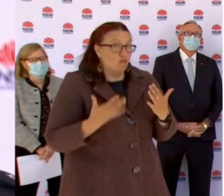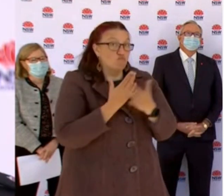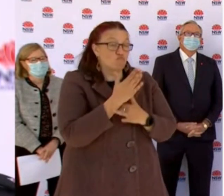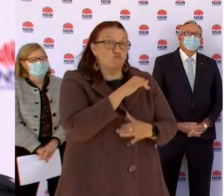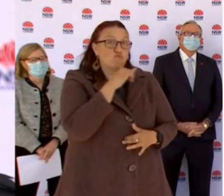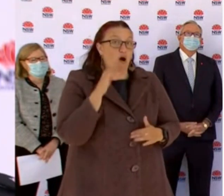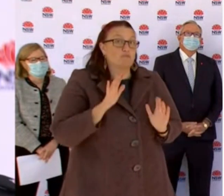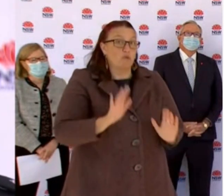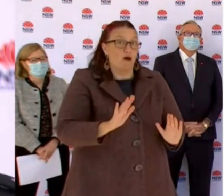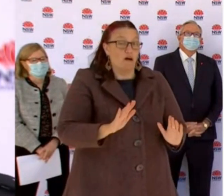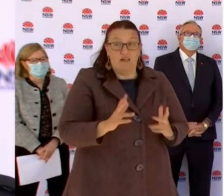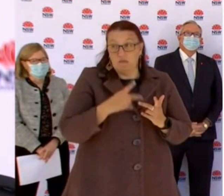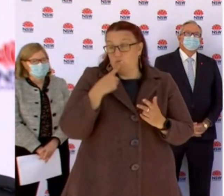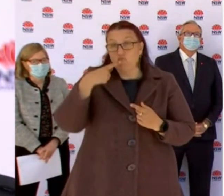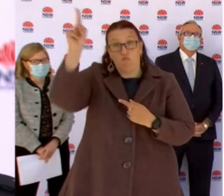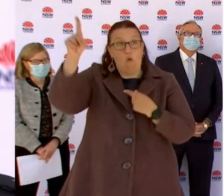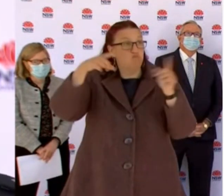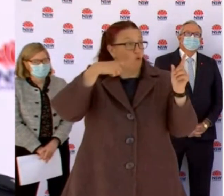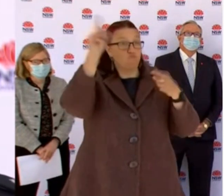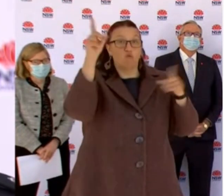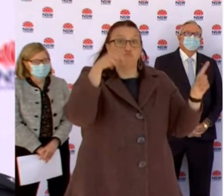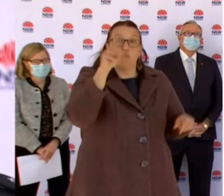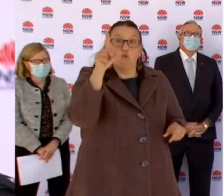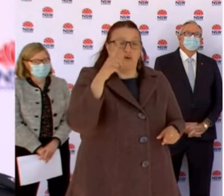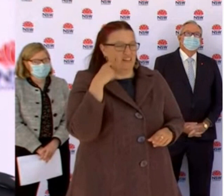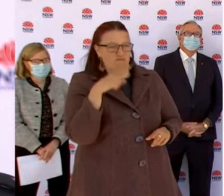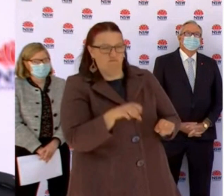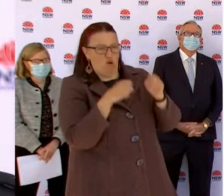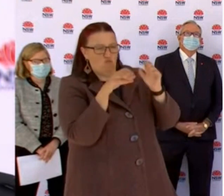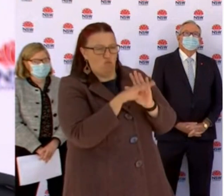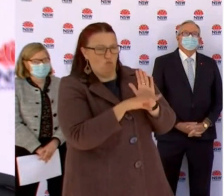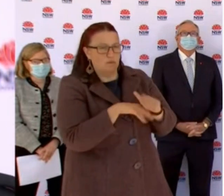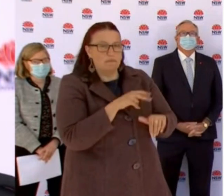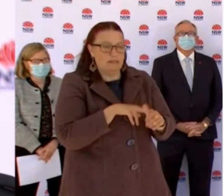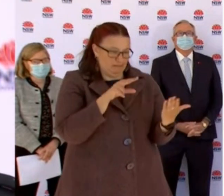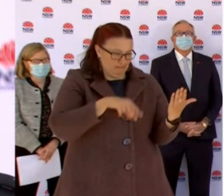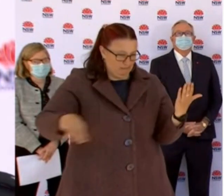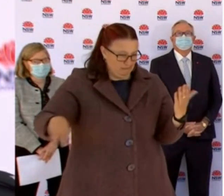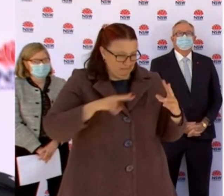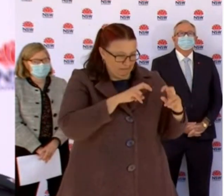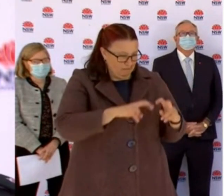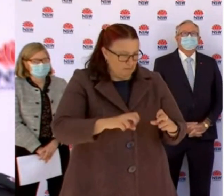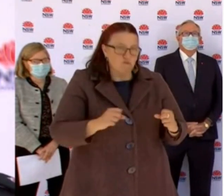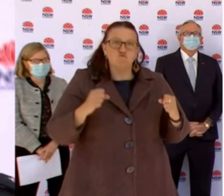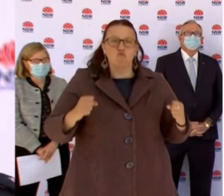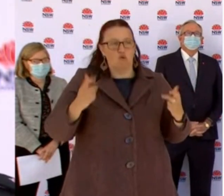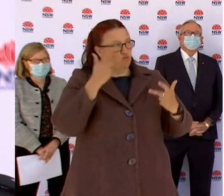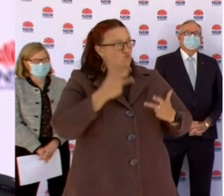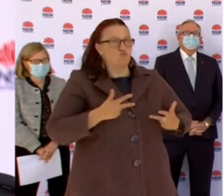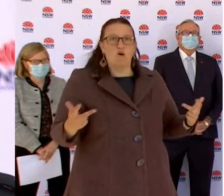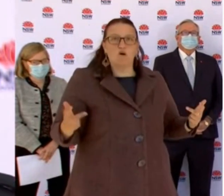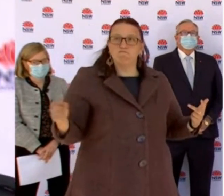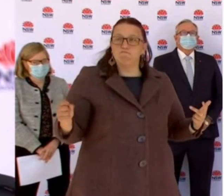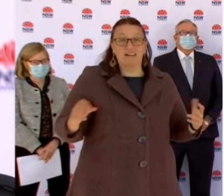certainly there are people that are reporting these offences, or they think are offences. Police are taking action. We're creating strong visibility